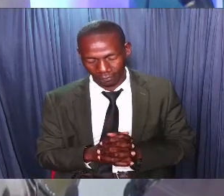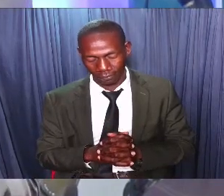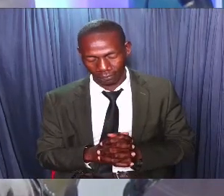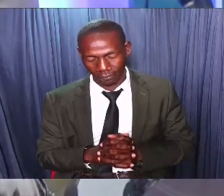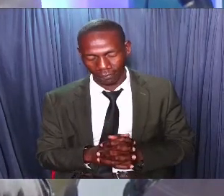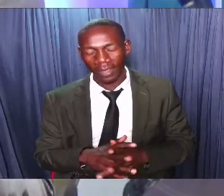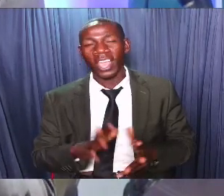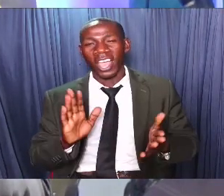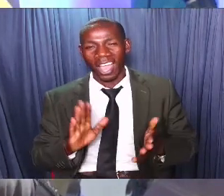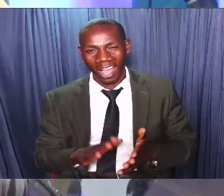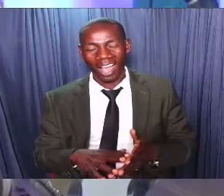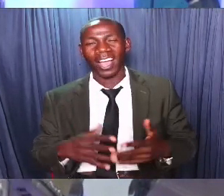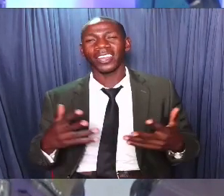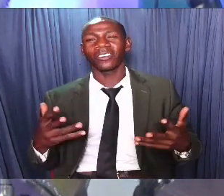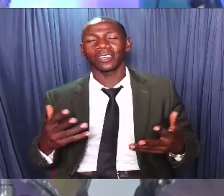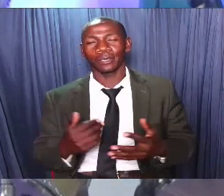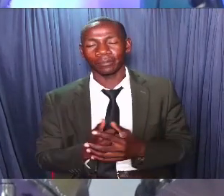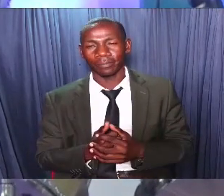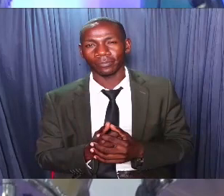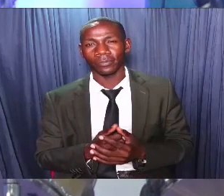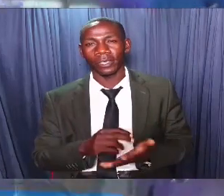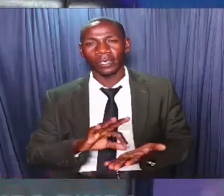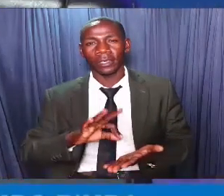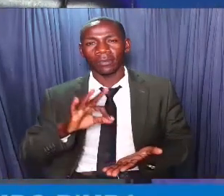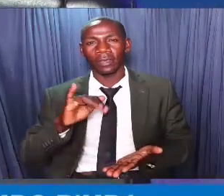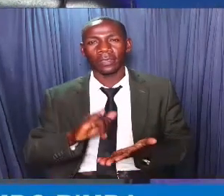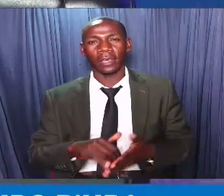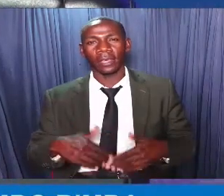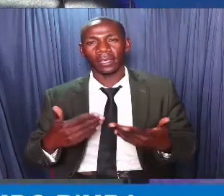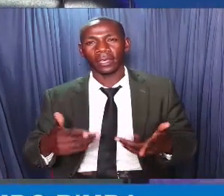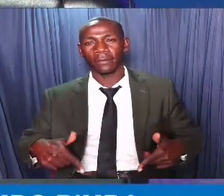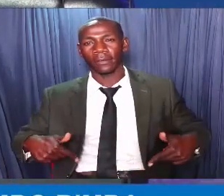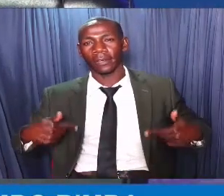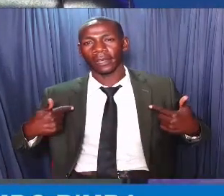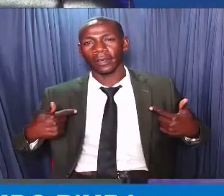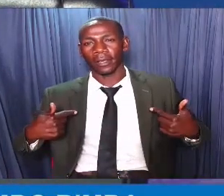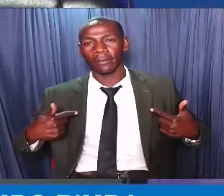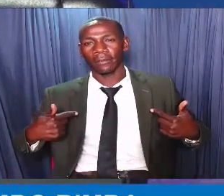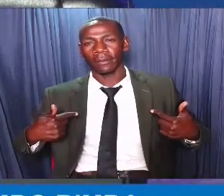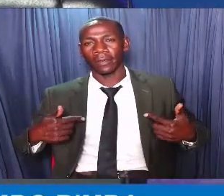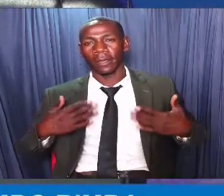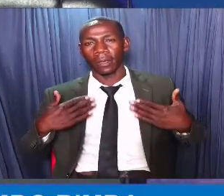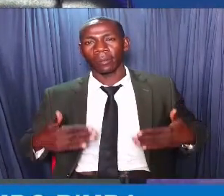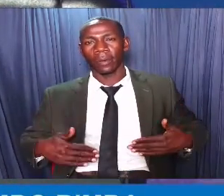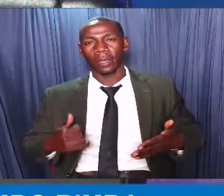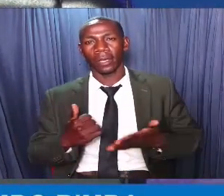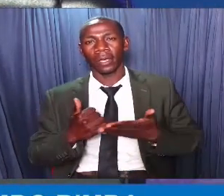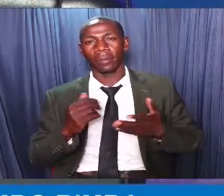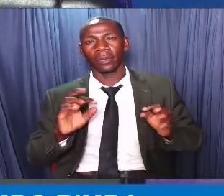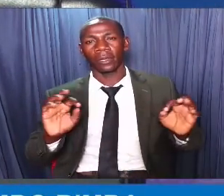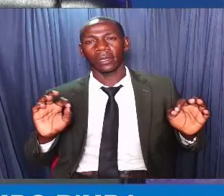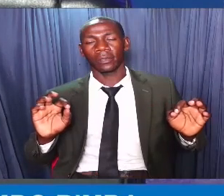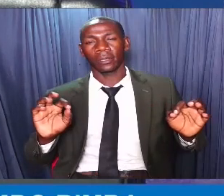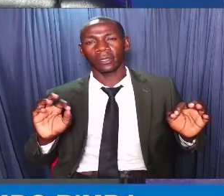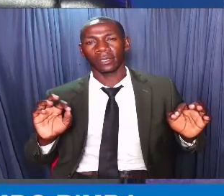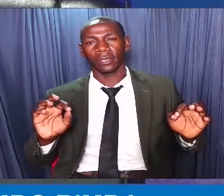life. Hallelujah. Hallelujah. Roho ndiyo itiayo uzima. It is the spirit that brings life. Mwili haufai kitu. The flesh